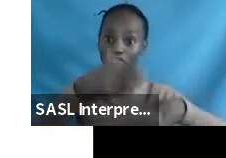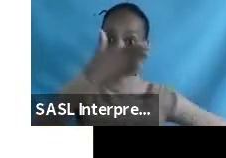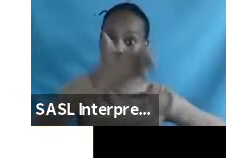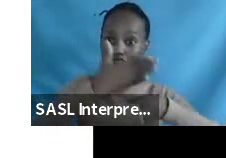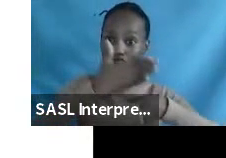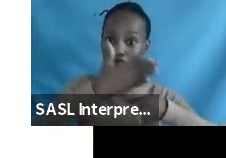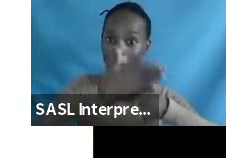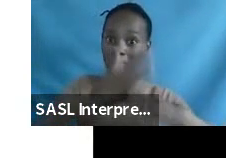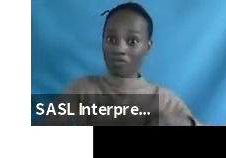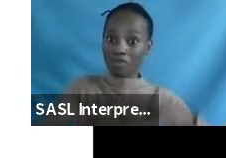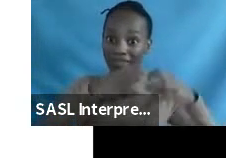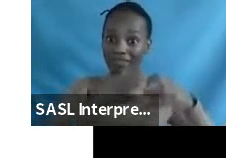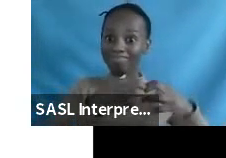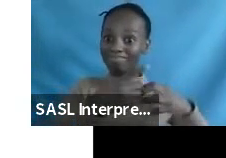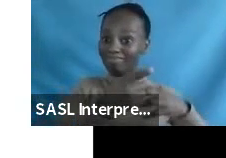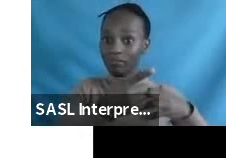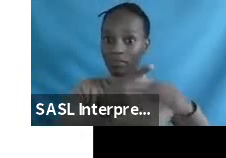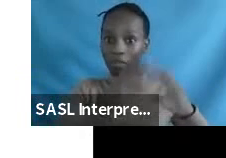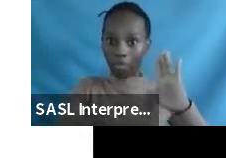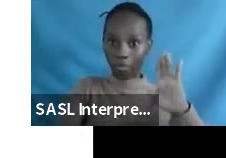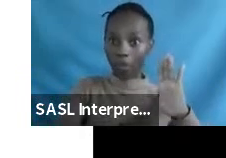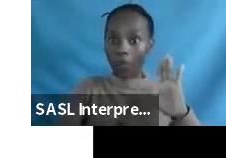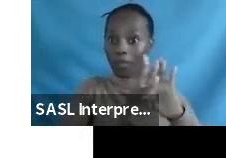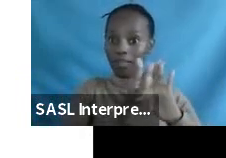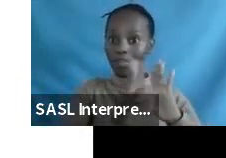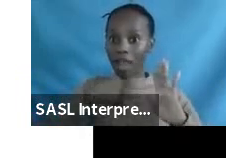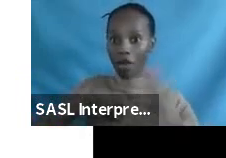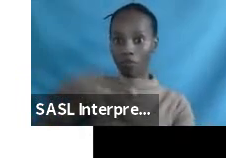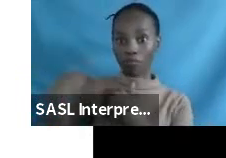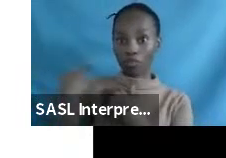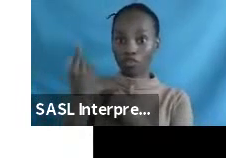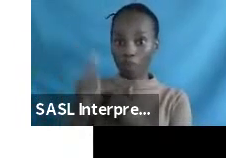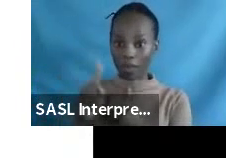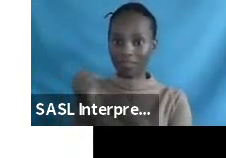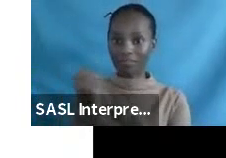that we stop there. The lower company